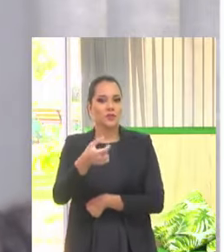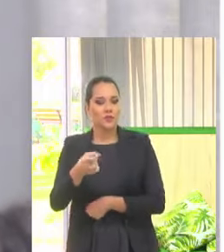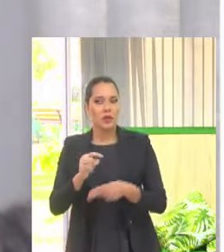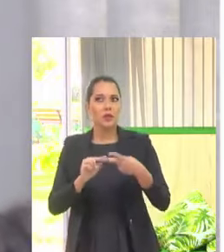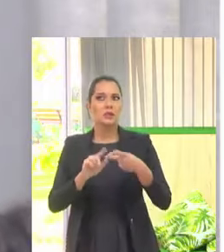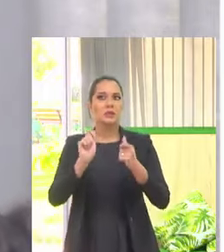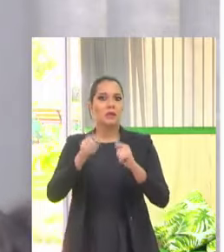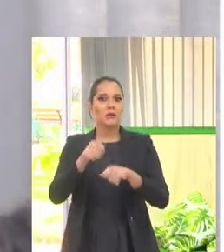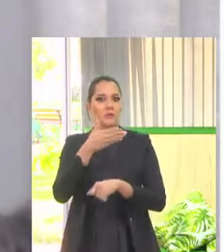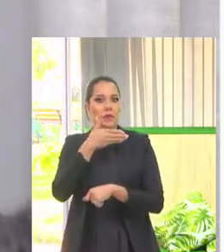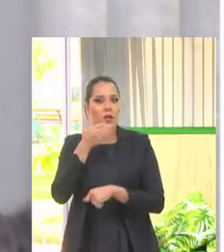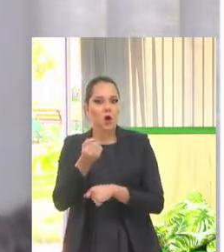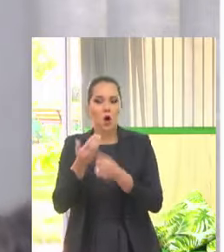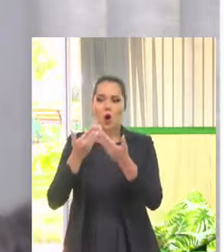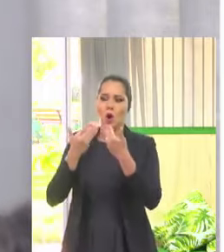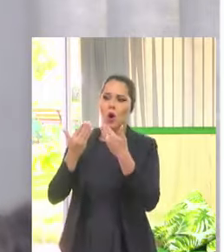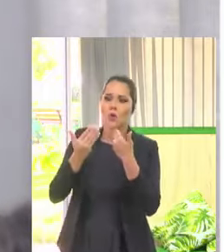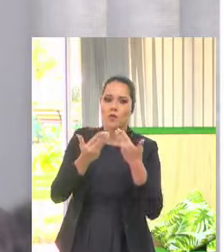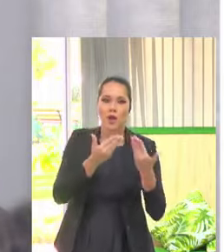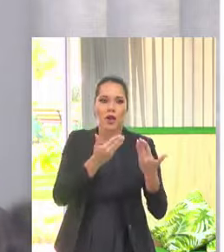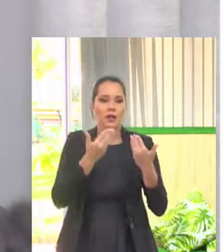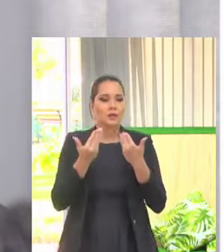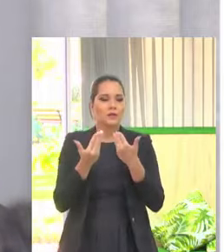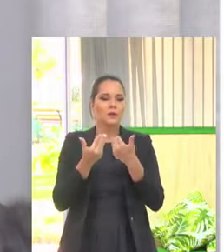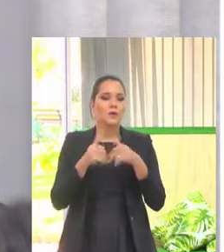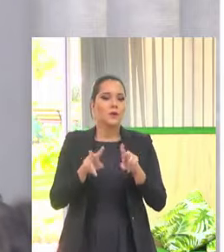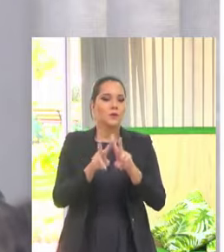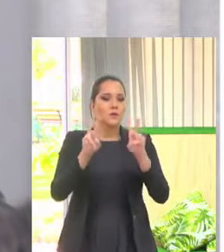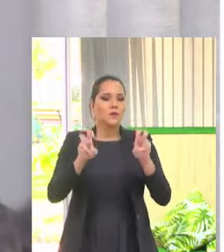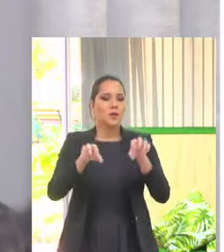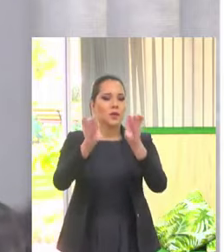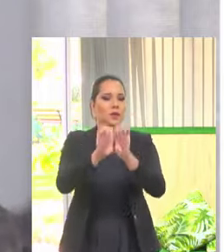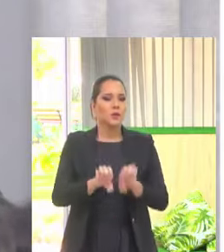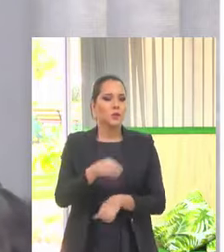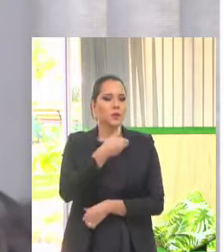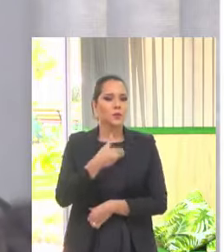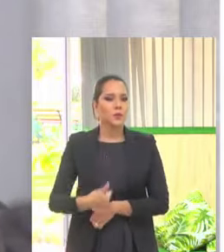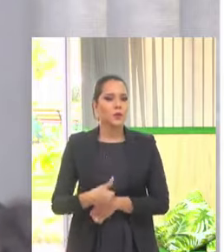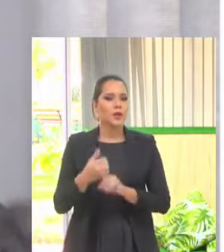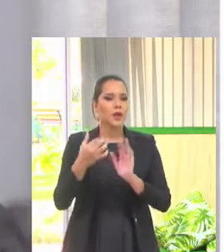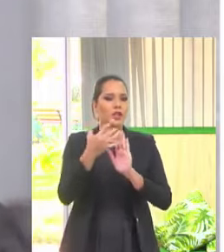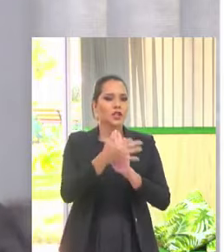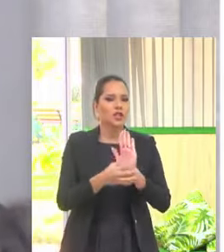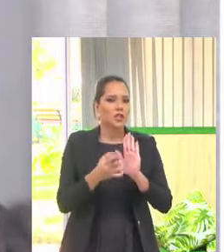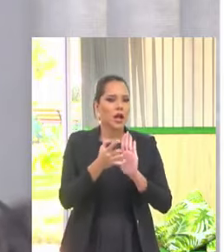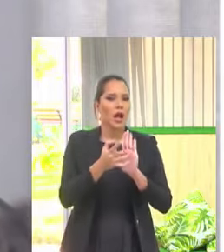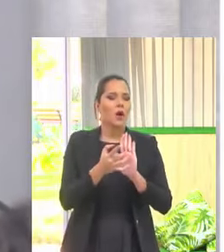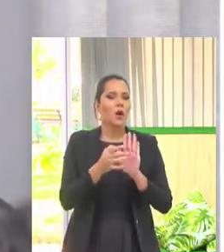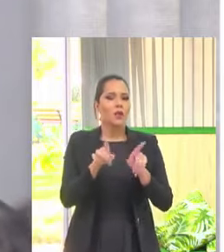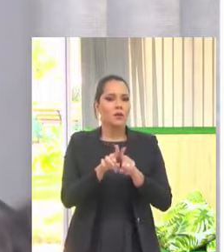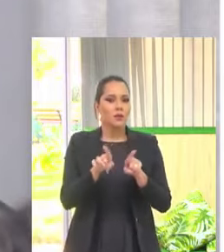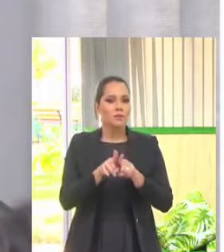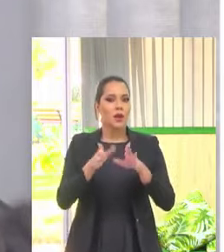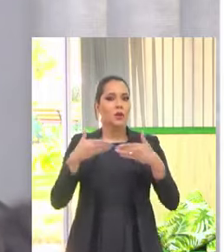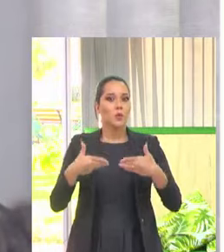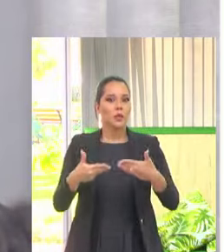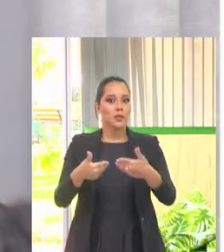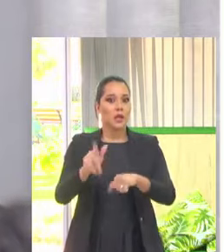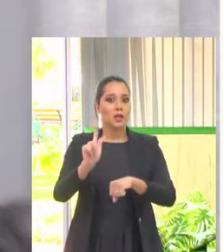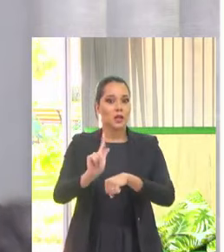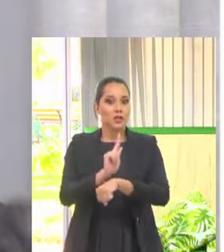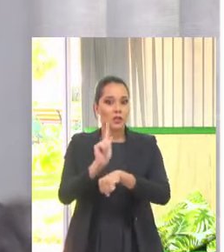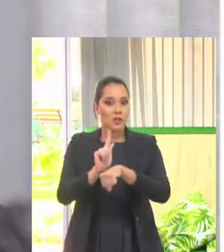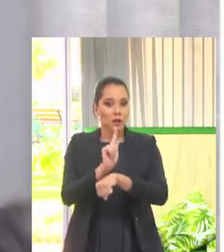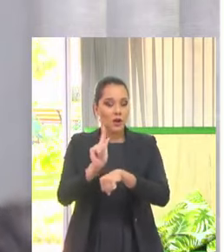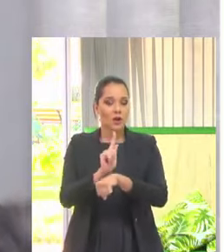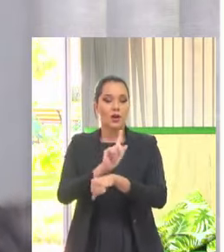the conversations around digital public infrastructure. Our minister for management and public services